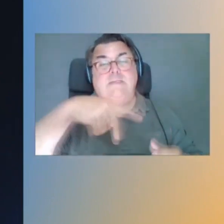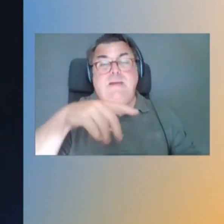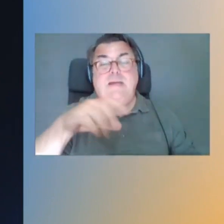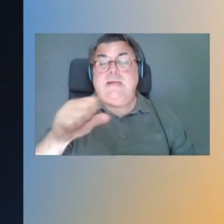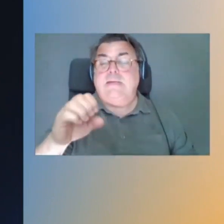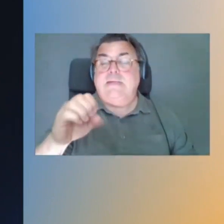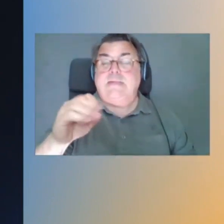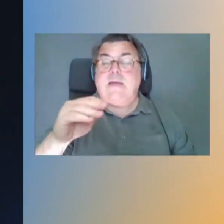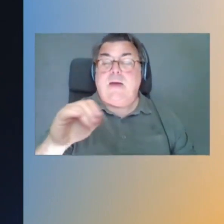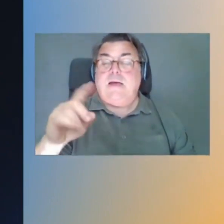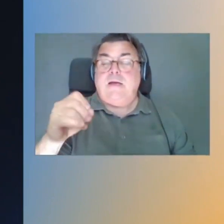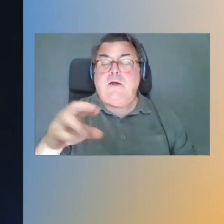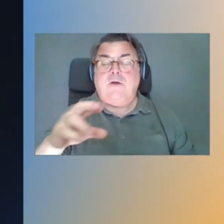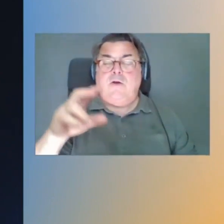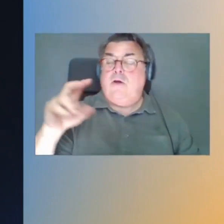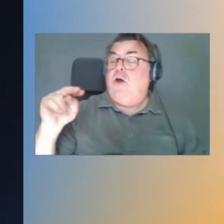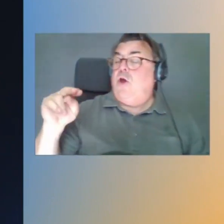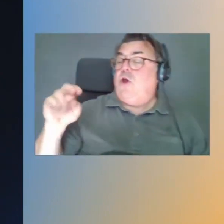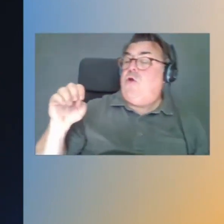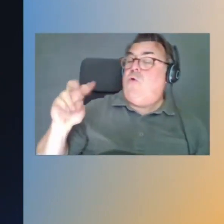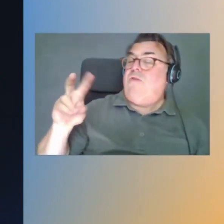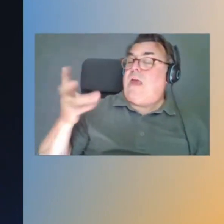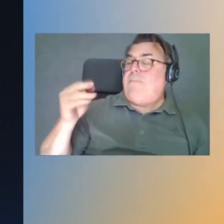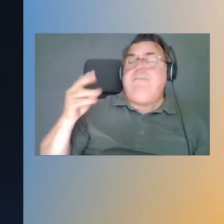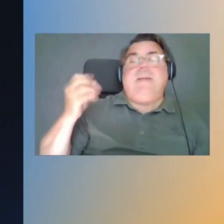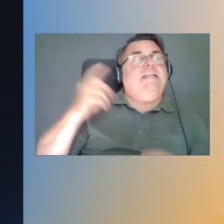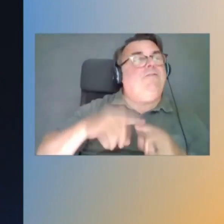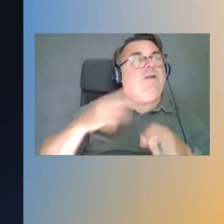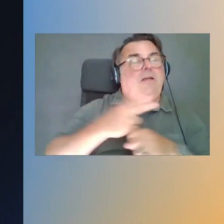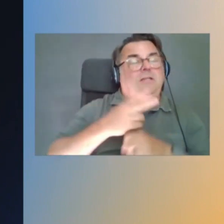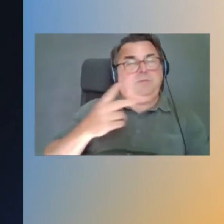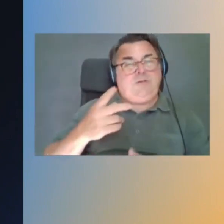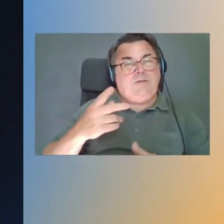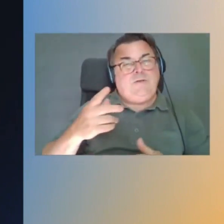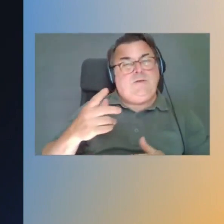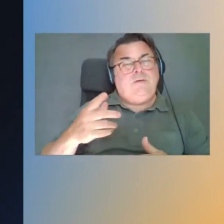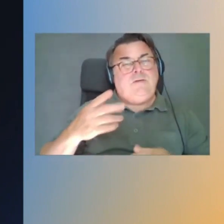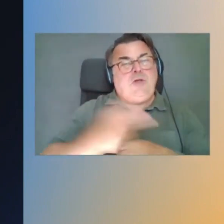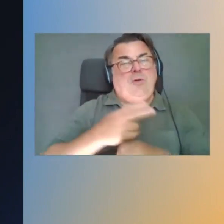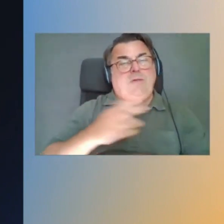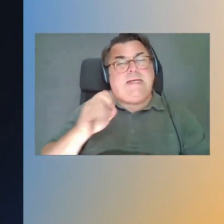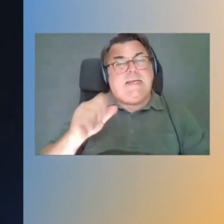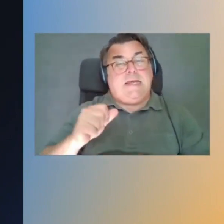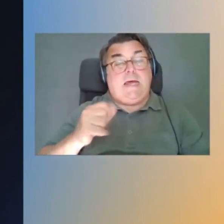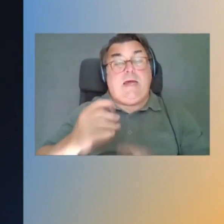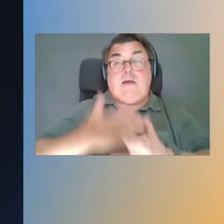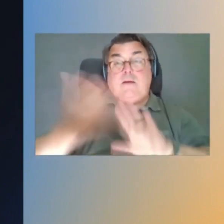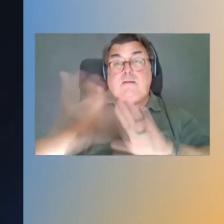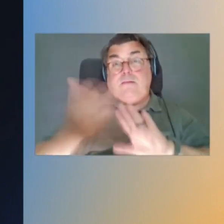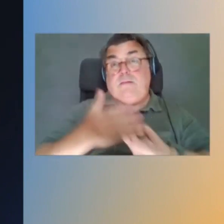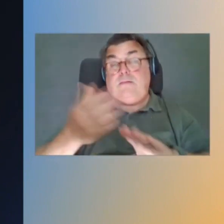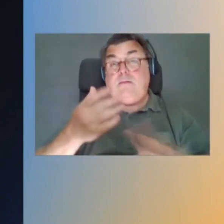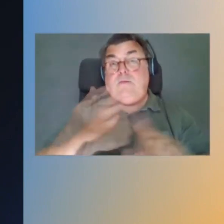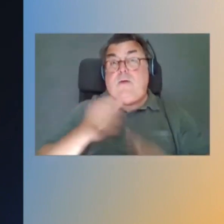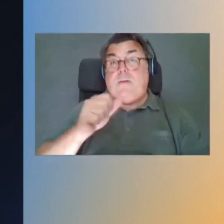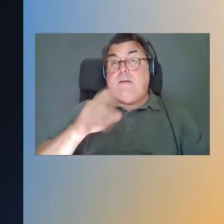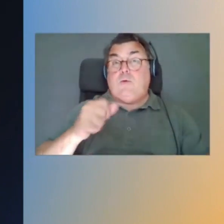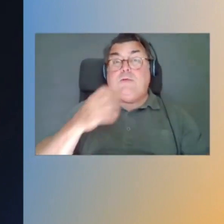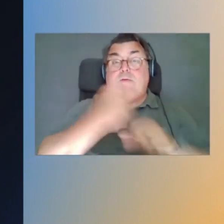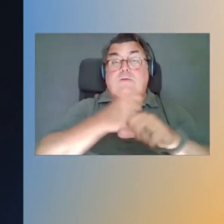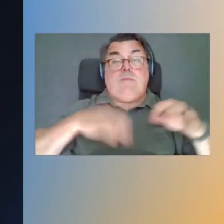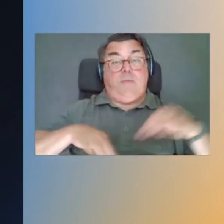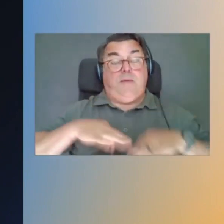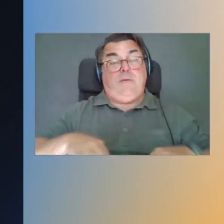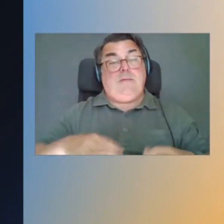Innovium, Astera Labs. There's many customers actually now deploying EDA in production at scale on AWS and getting these benefits. So it's been a